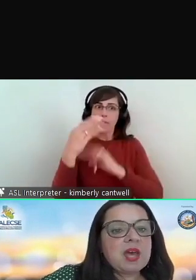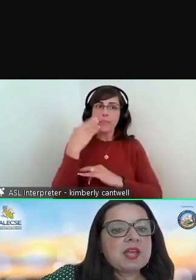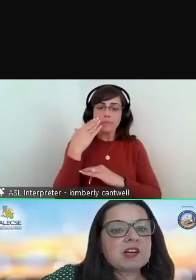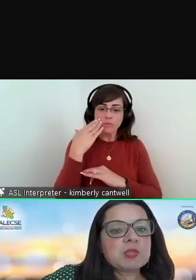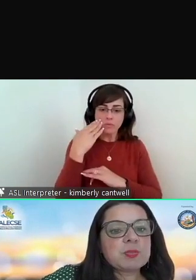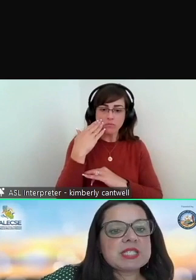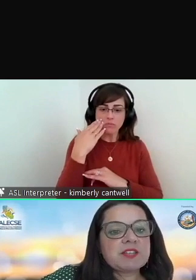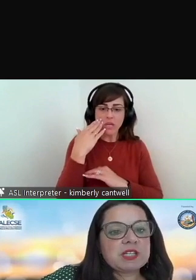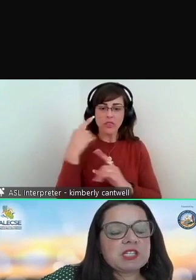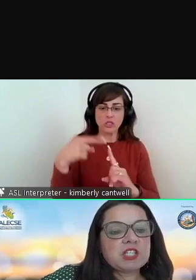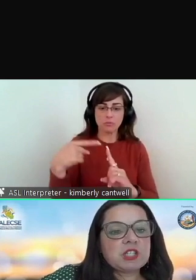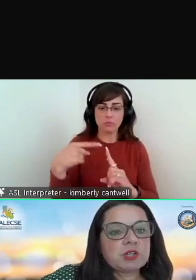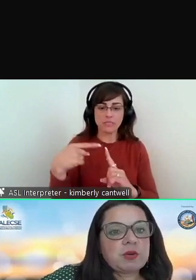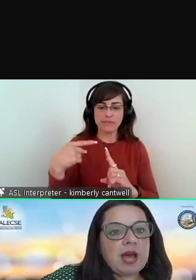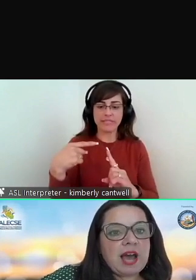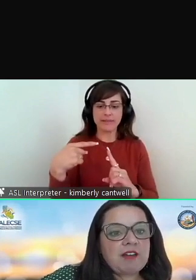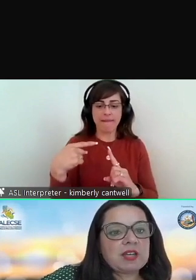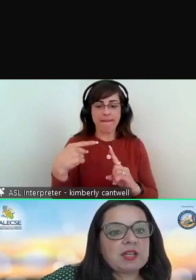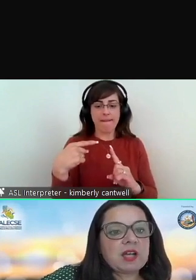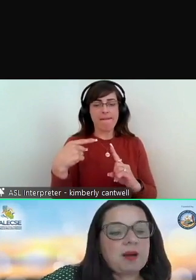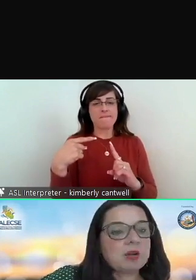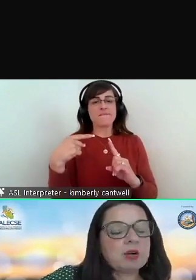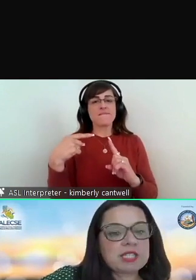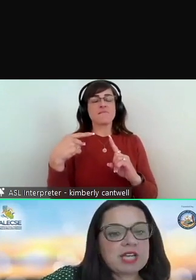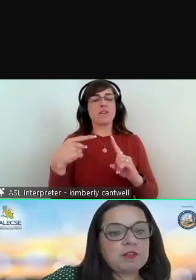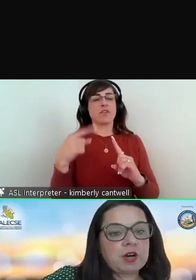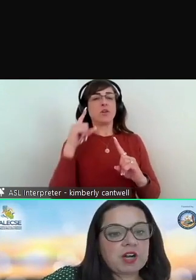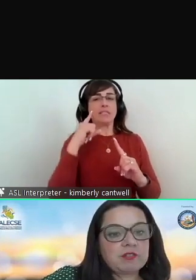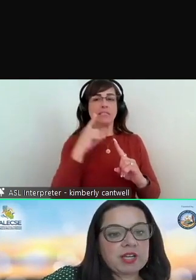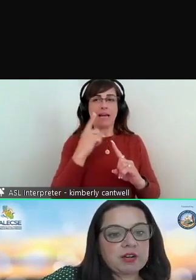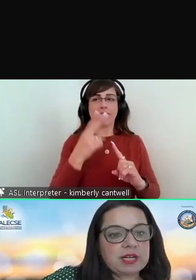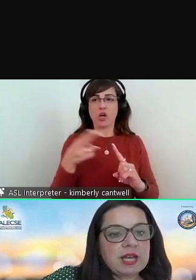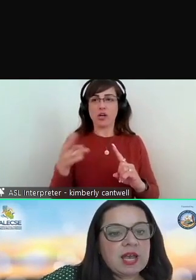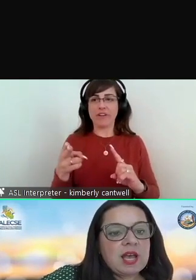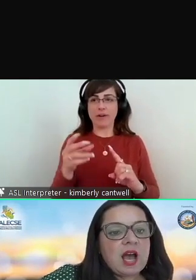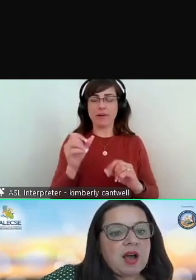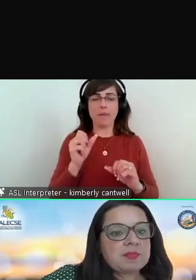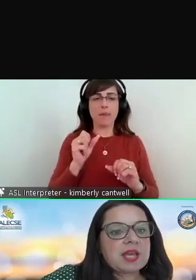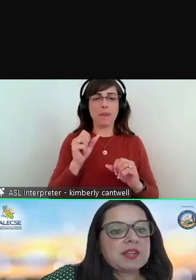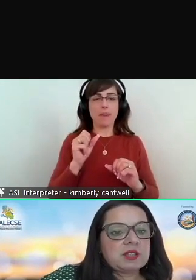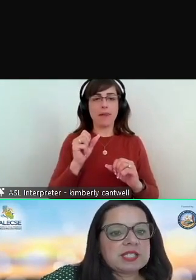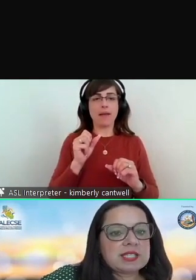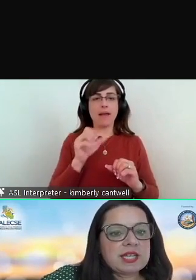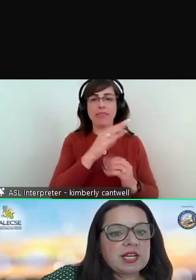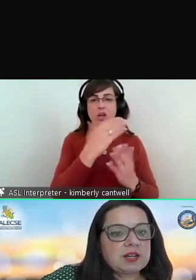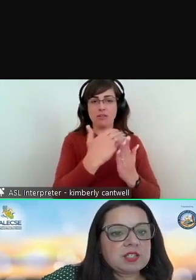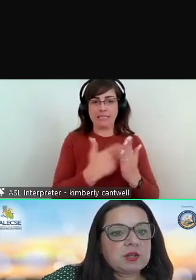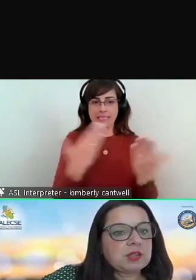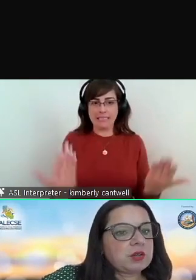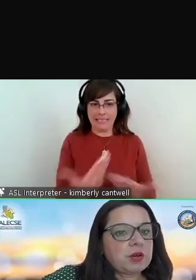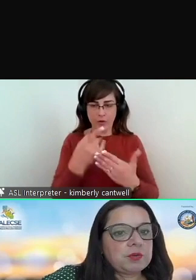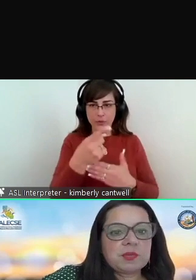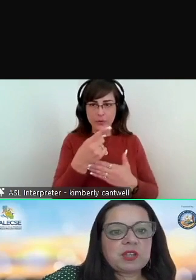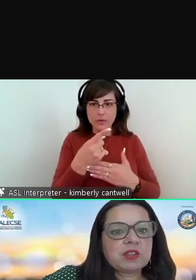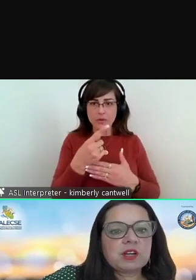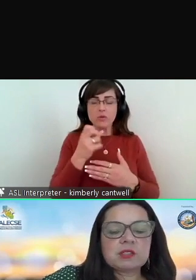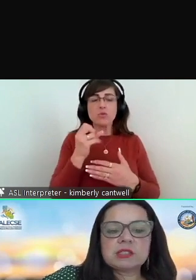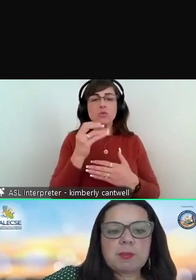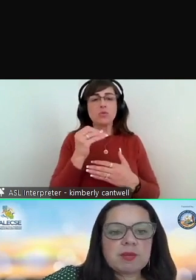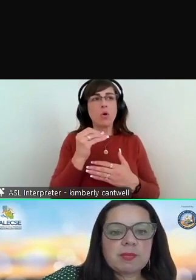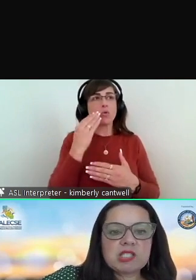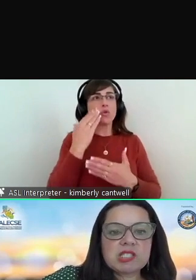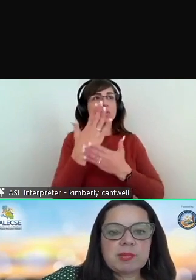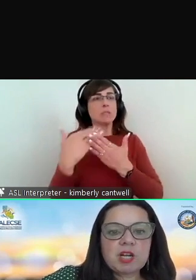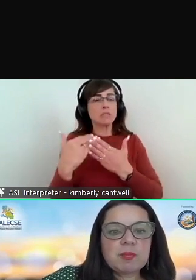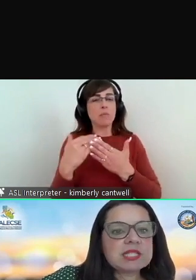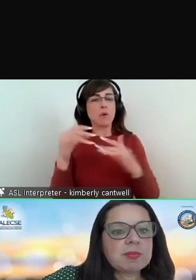that are specific to children who are deaf or hard of hearing. And they're listed here. So, some of